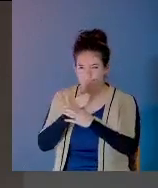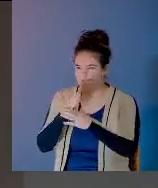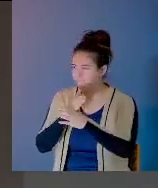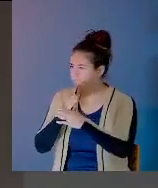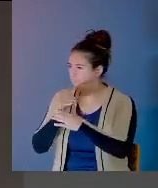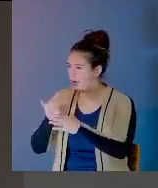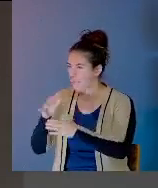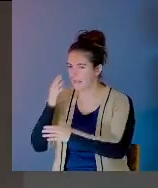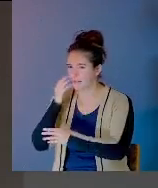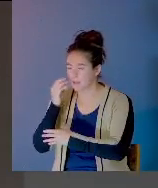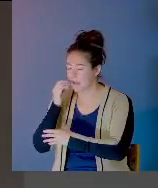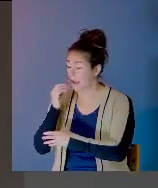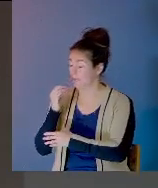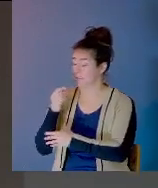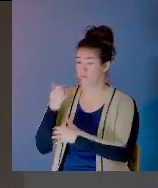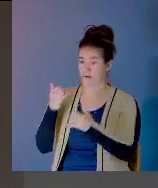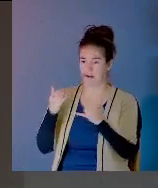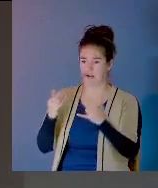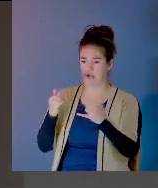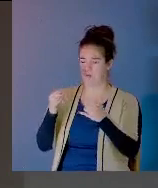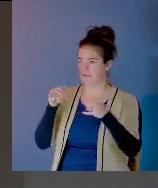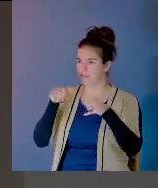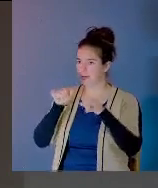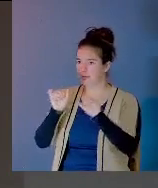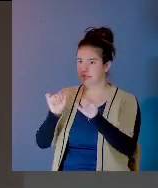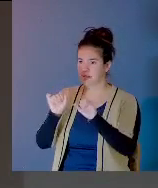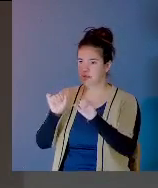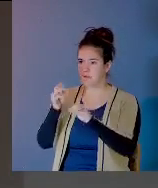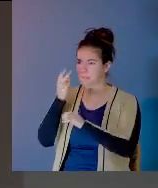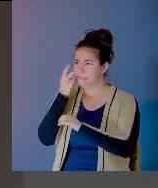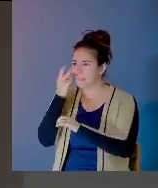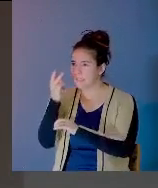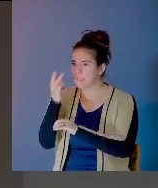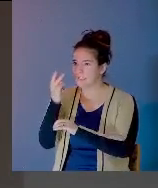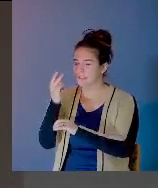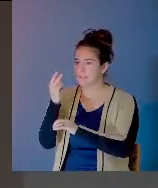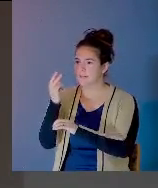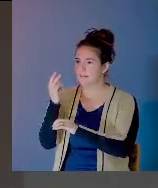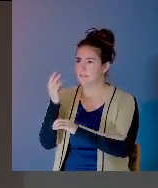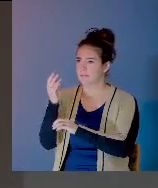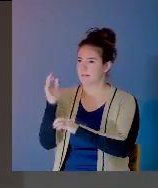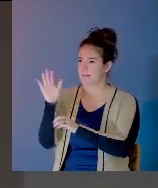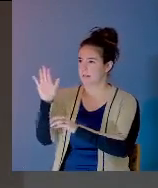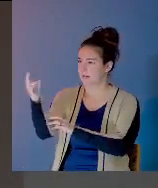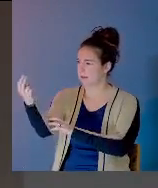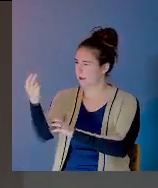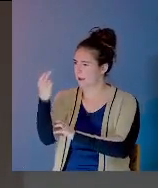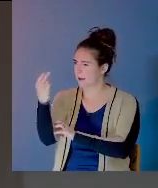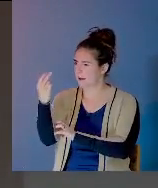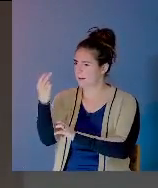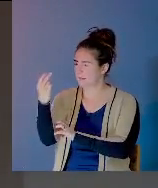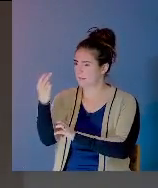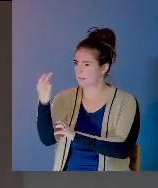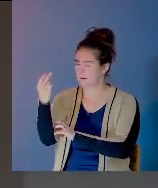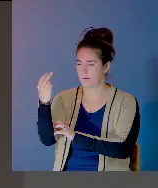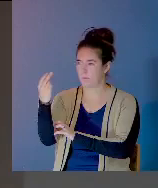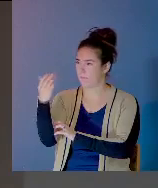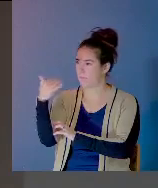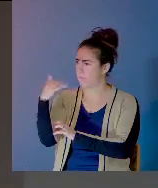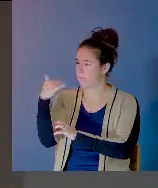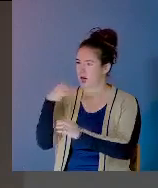eyes. I can see Jesus' eyes, and I'm so thankful for that. Mm. Because I know that no matter what I